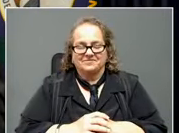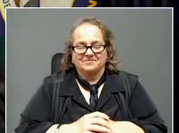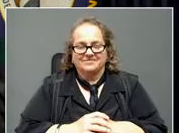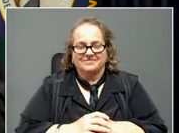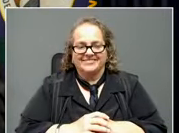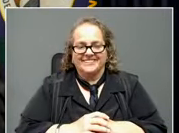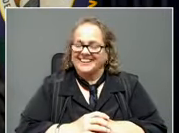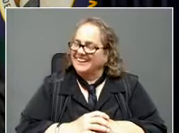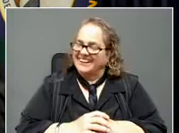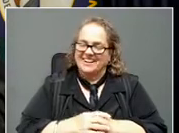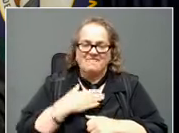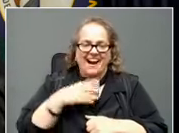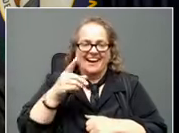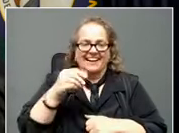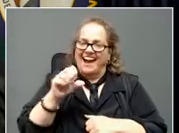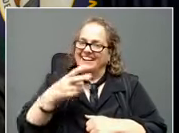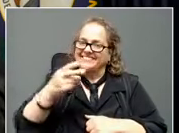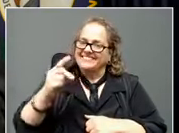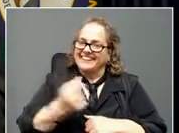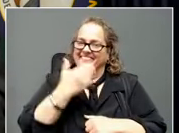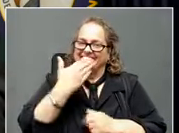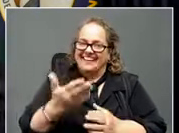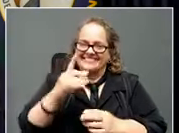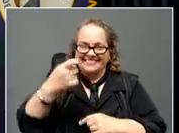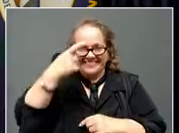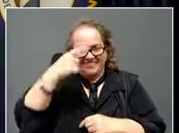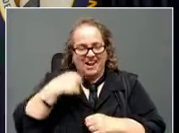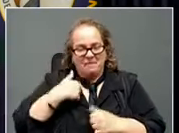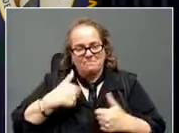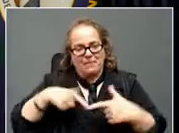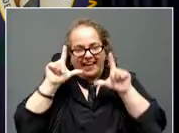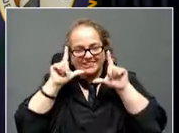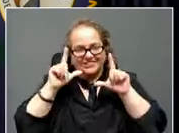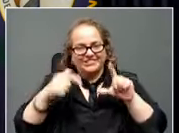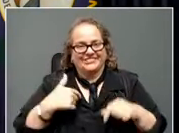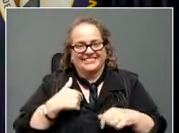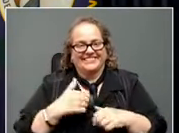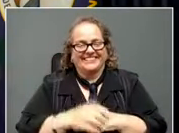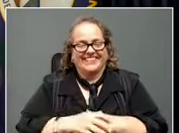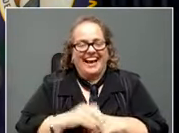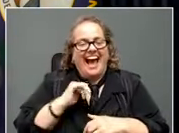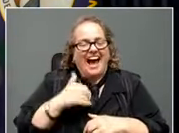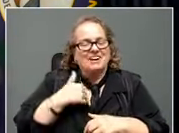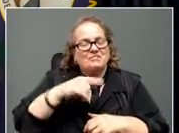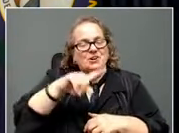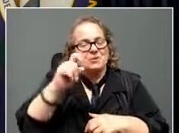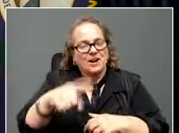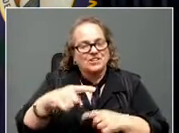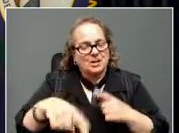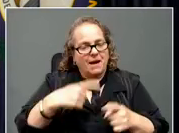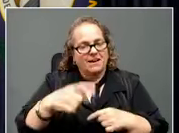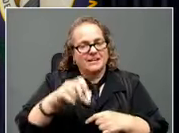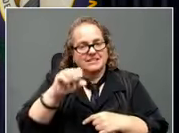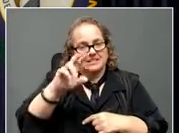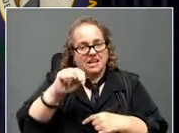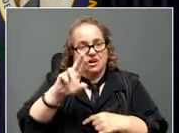Gosh, thanks, Governor. You're going to make me blush here. I have questions about Sunrise Children's Hospital. Since